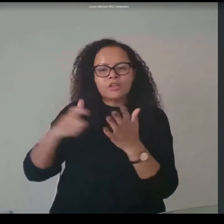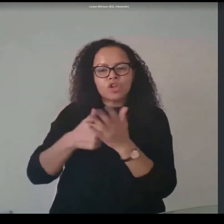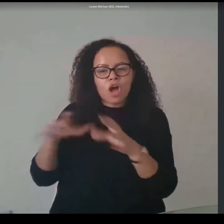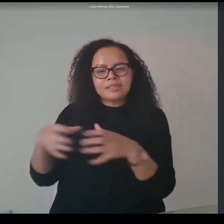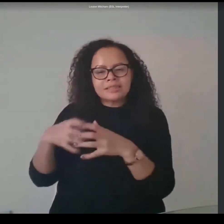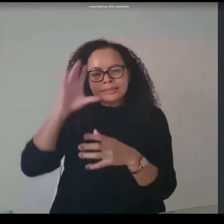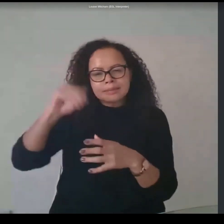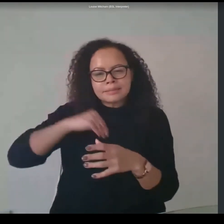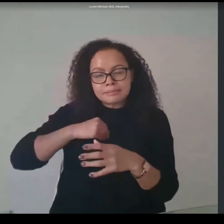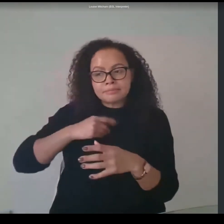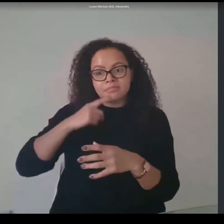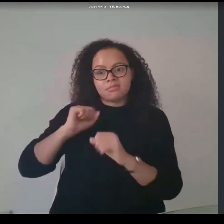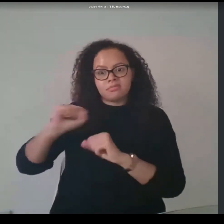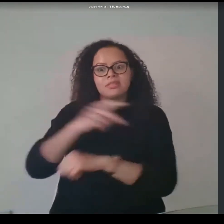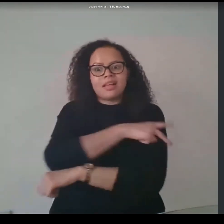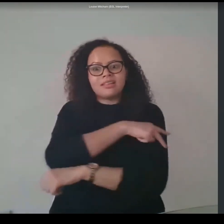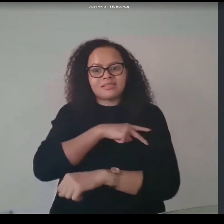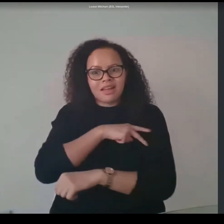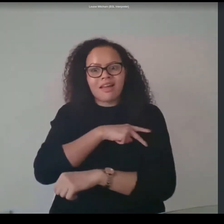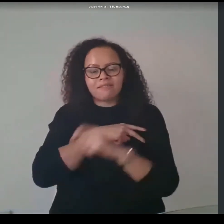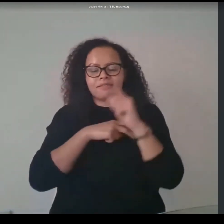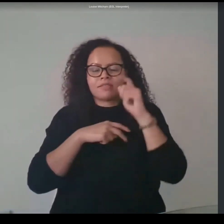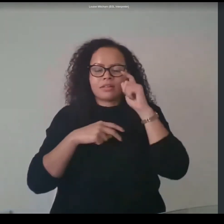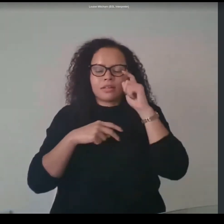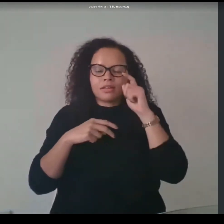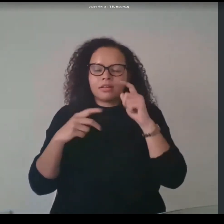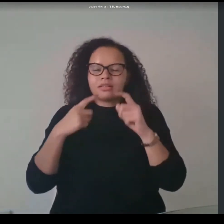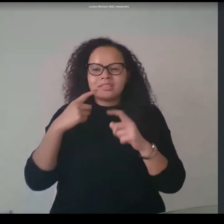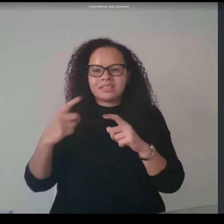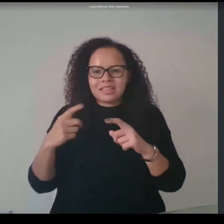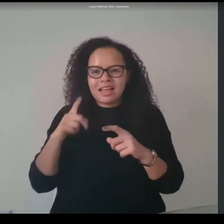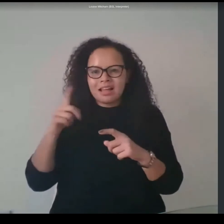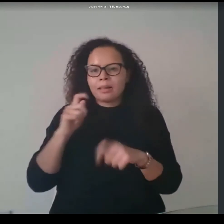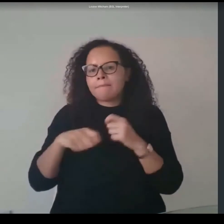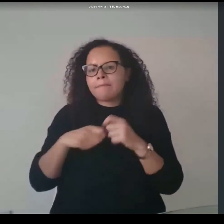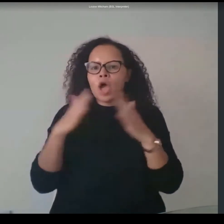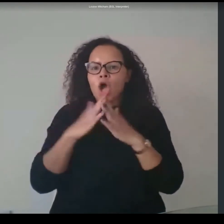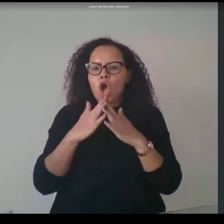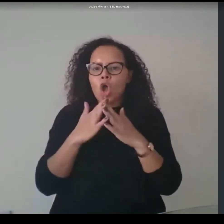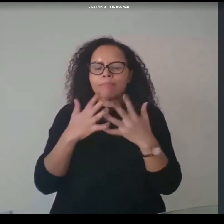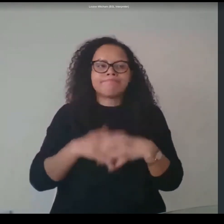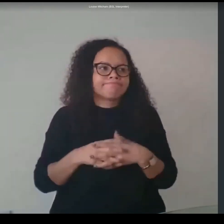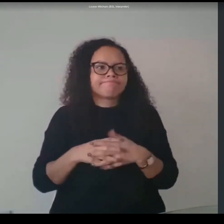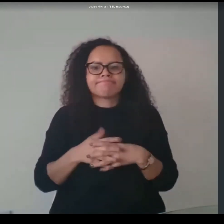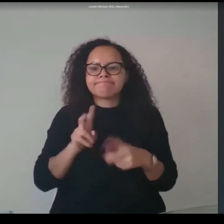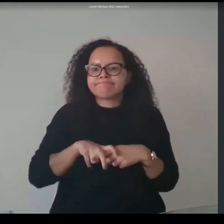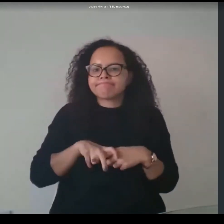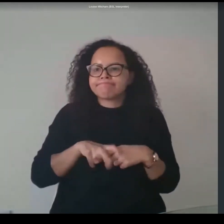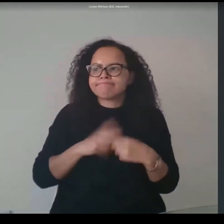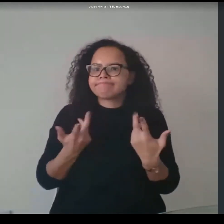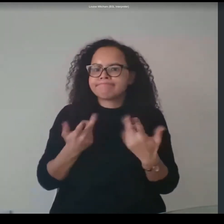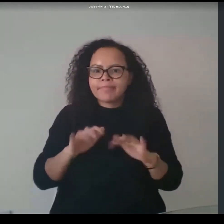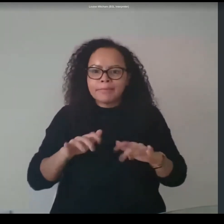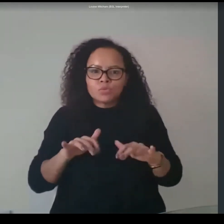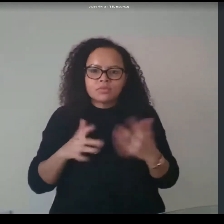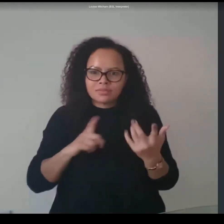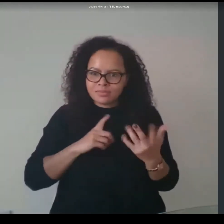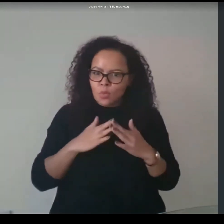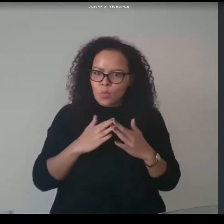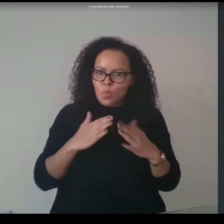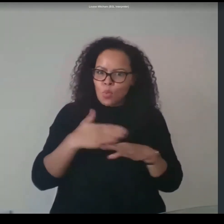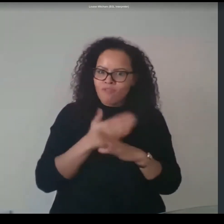that their staff are saying to us that they've become very sedentary at home. They just sit in front of their computers doing their work. So how